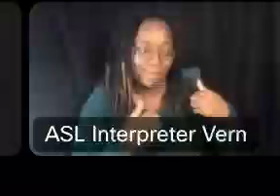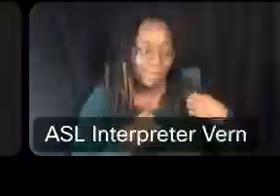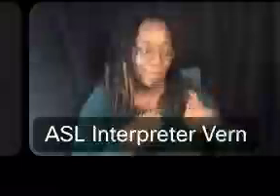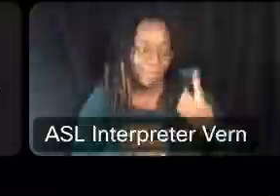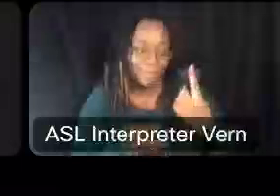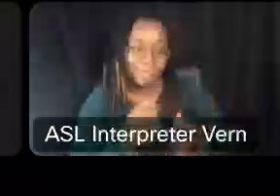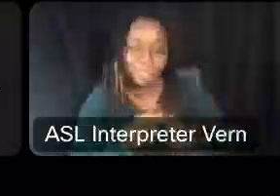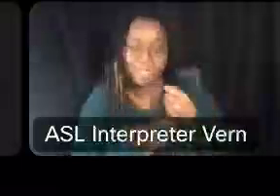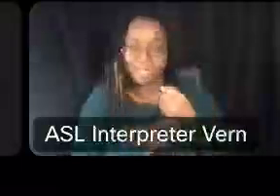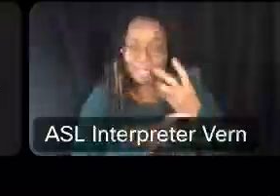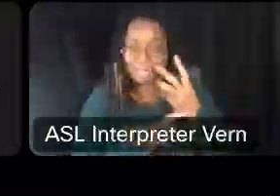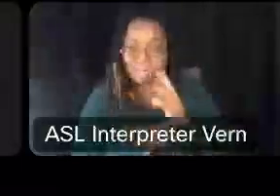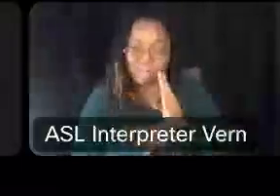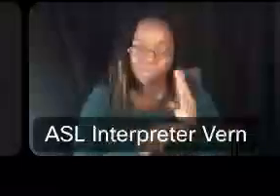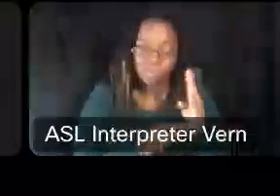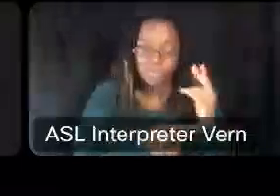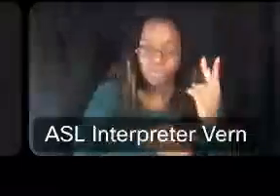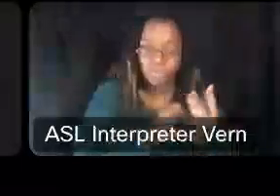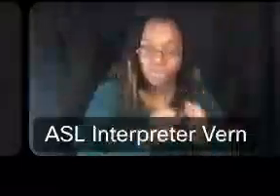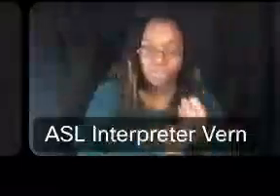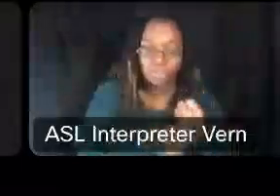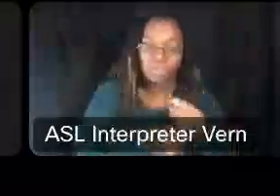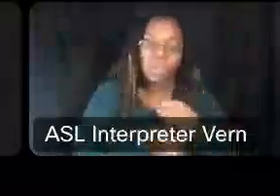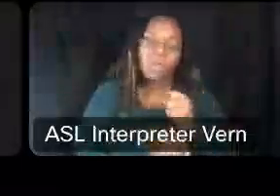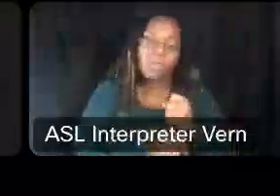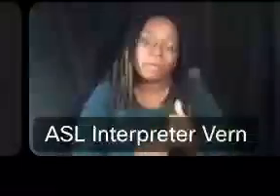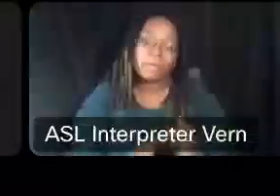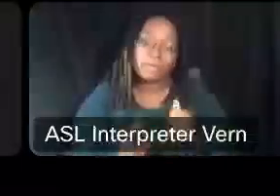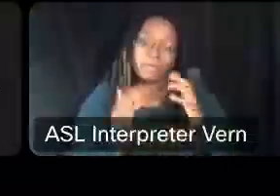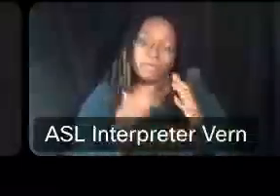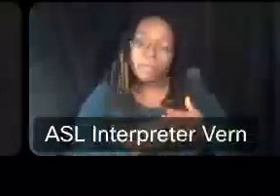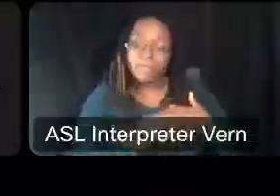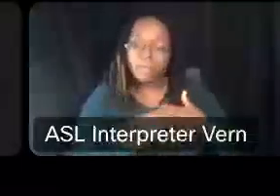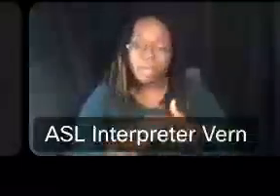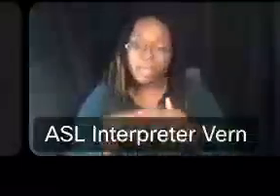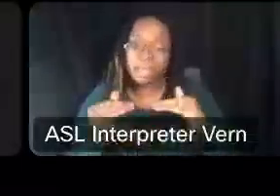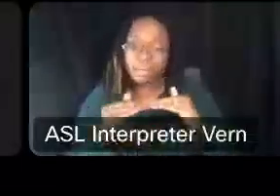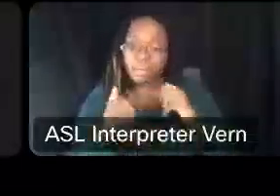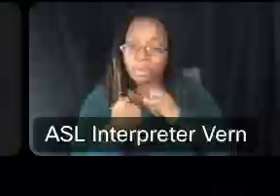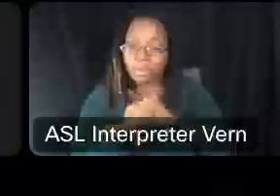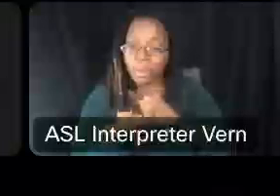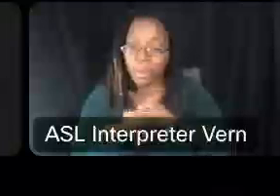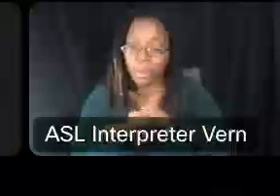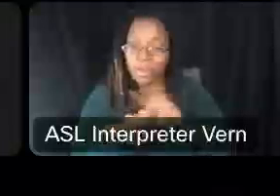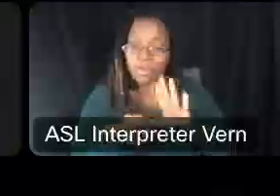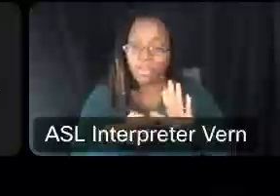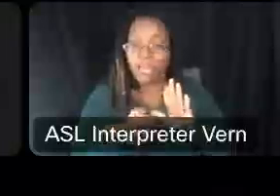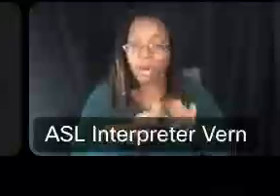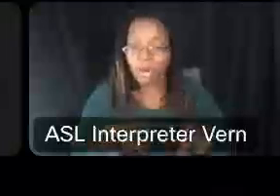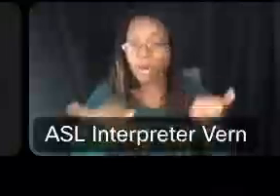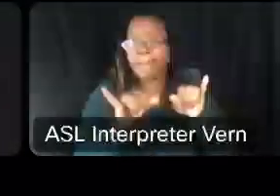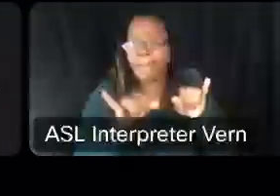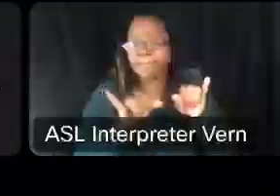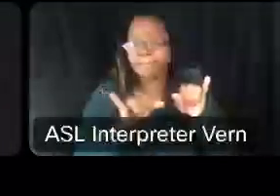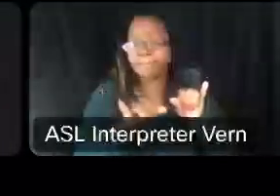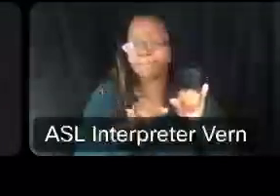to 2 years creating survivor-led peer support as part of what they regularly offer within their